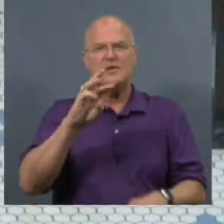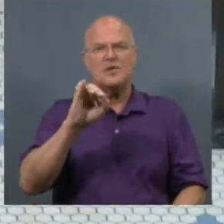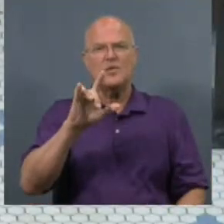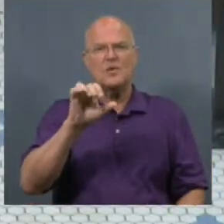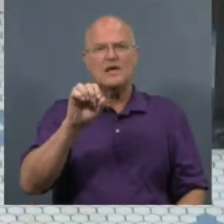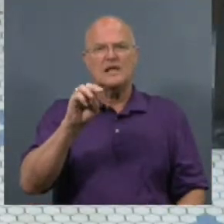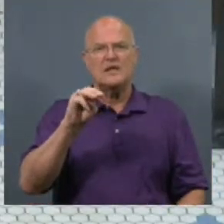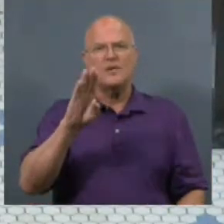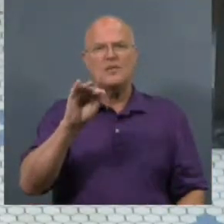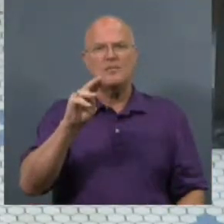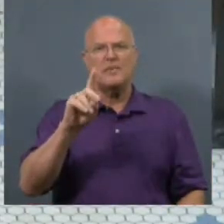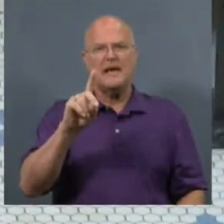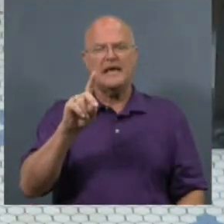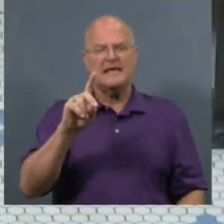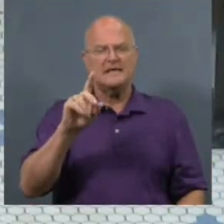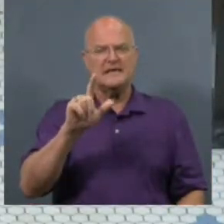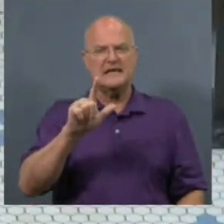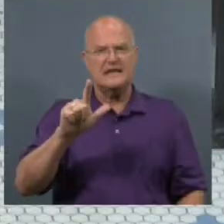Capital LLC. So,